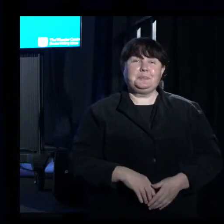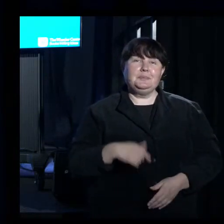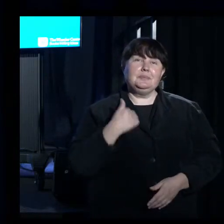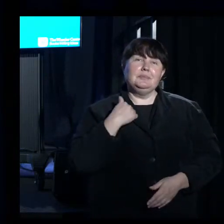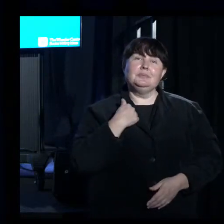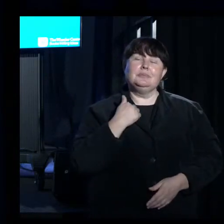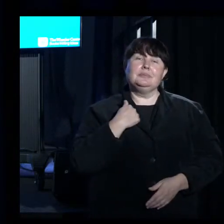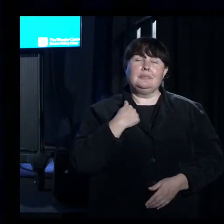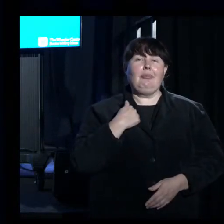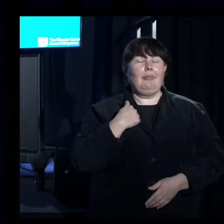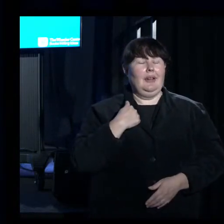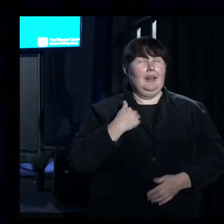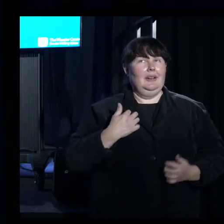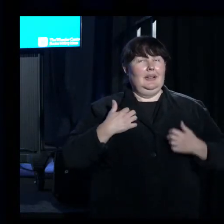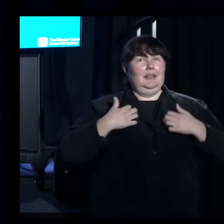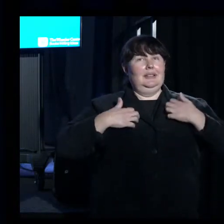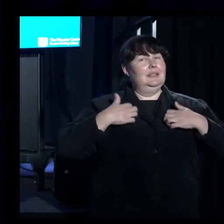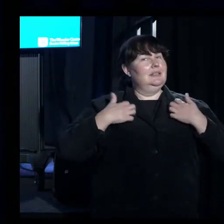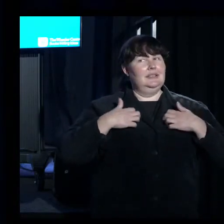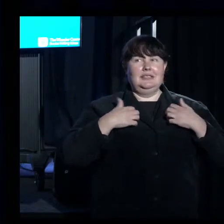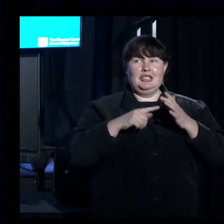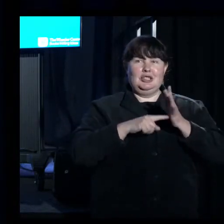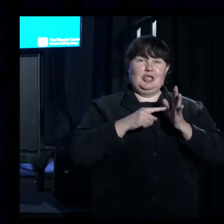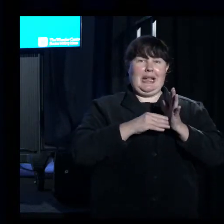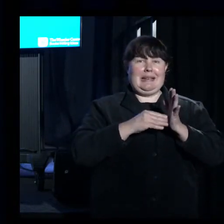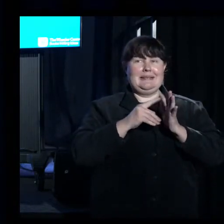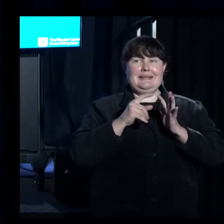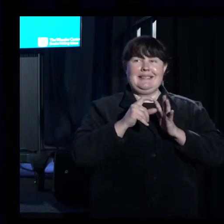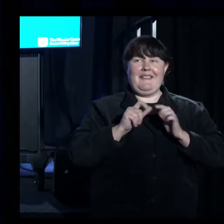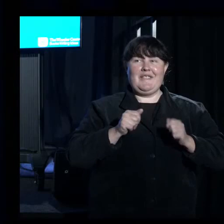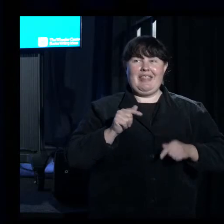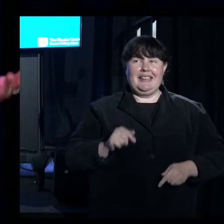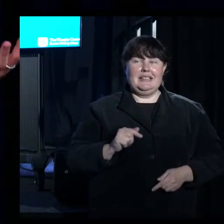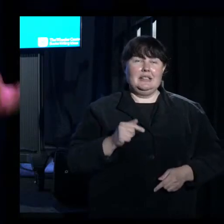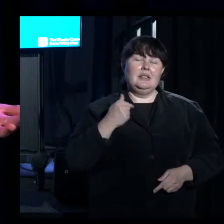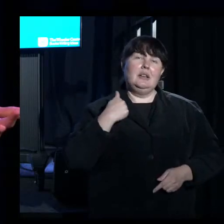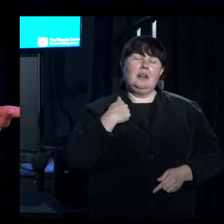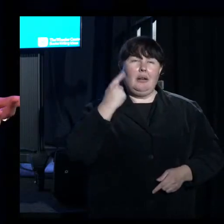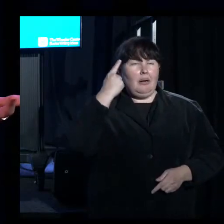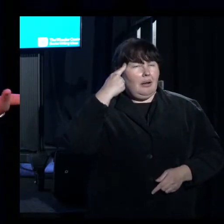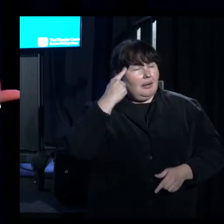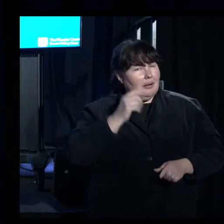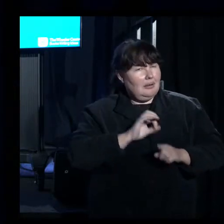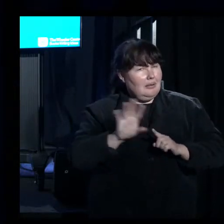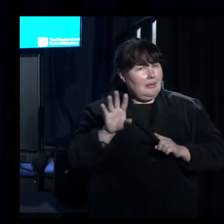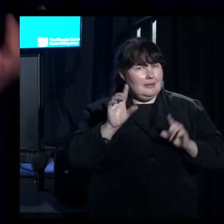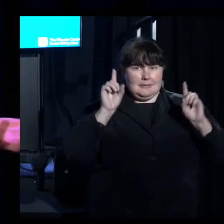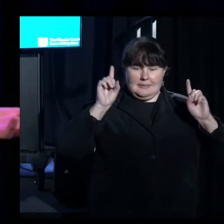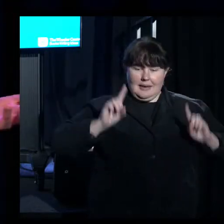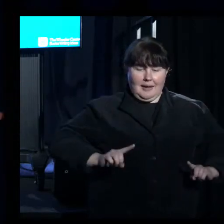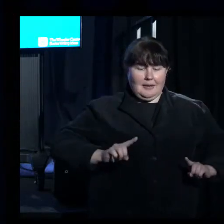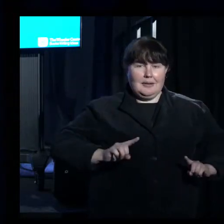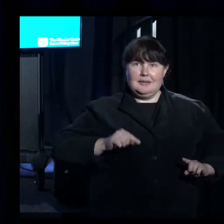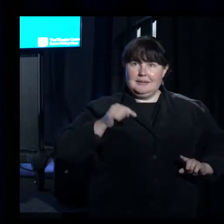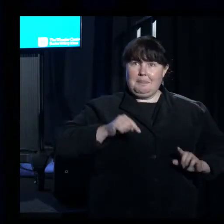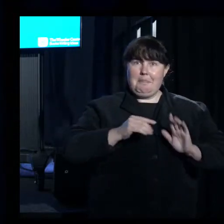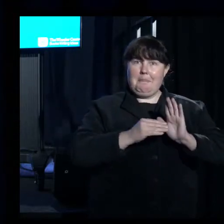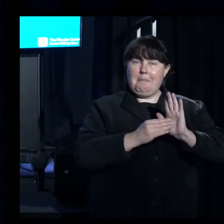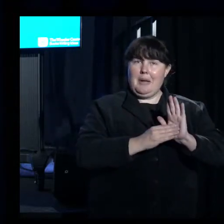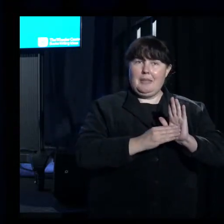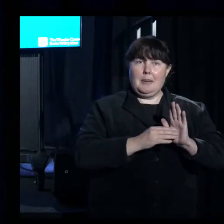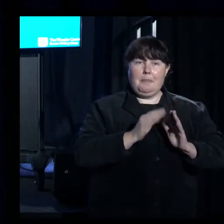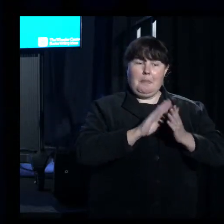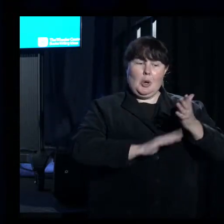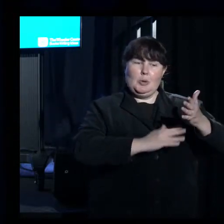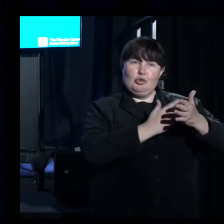I am jazzed after that. What an incredible beginning to Poetry Month. It's running all the way through until the end of